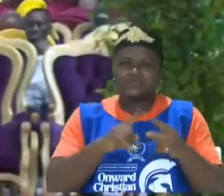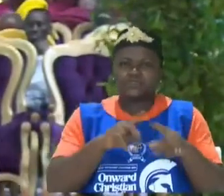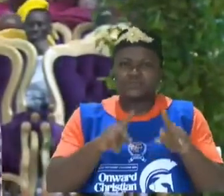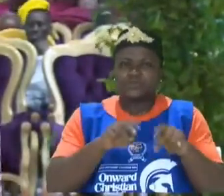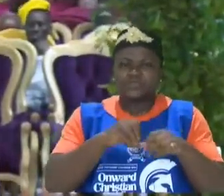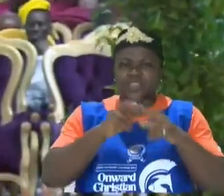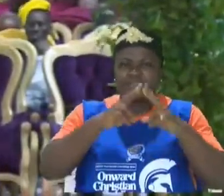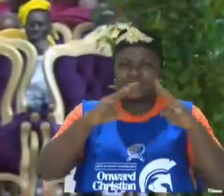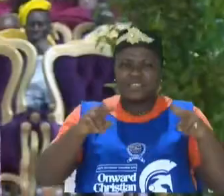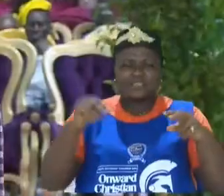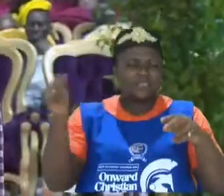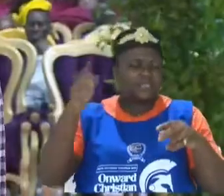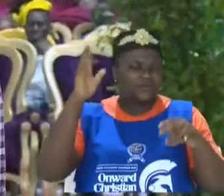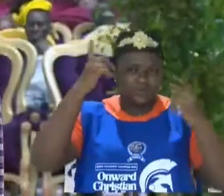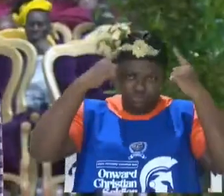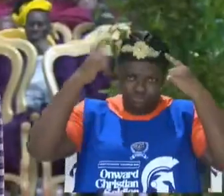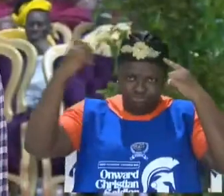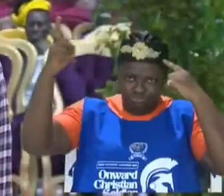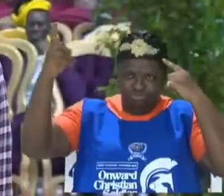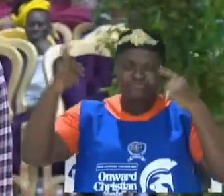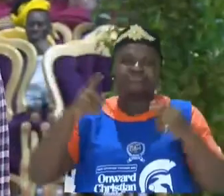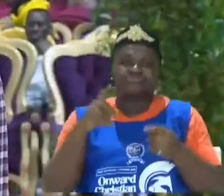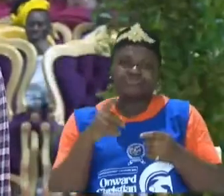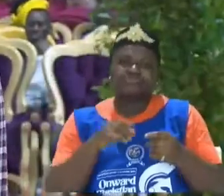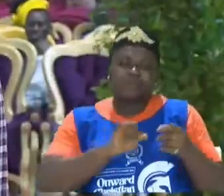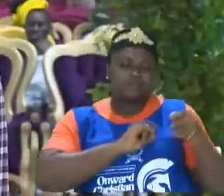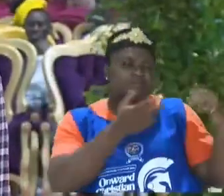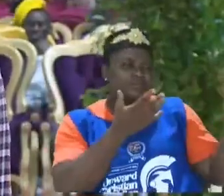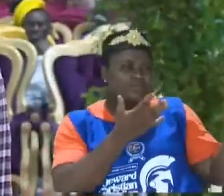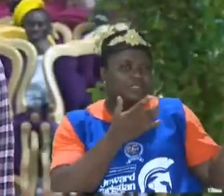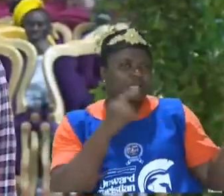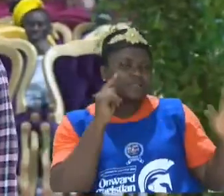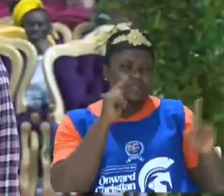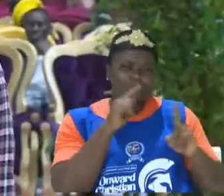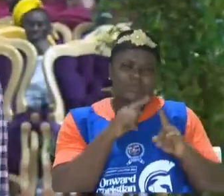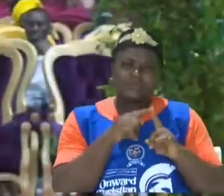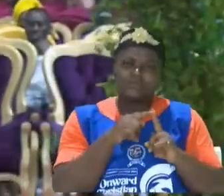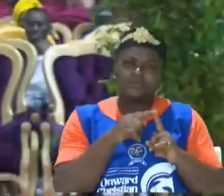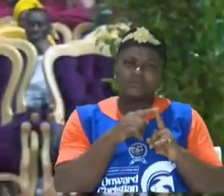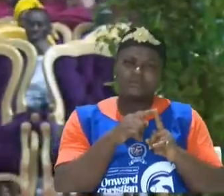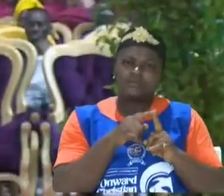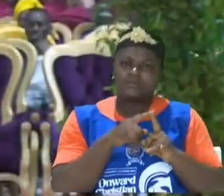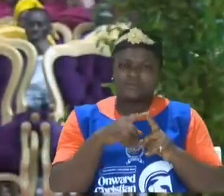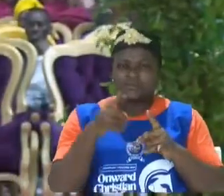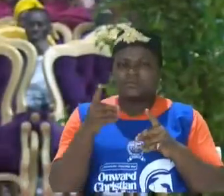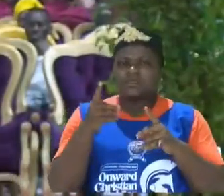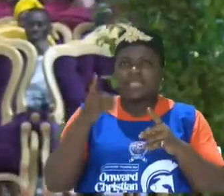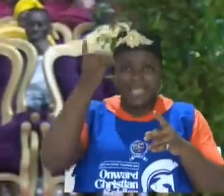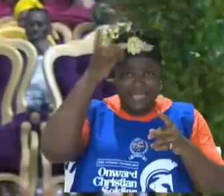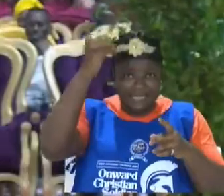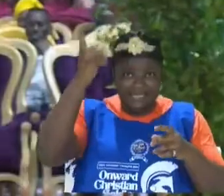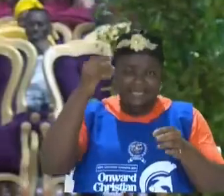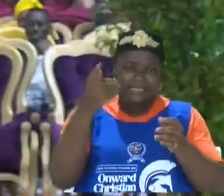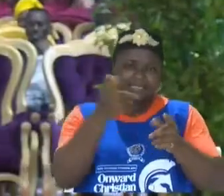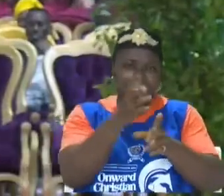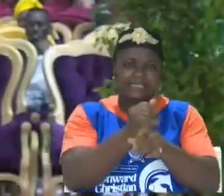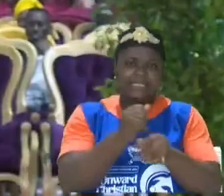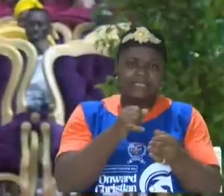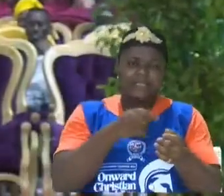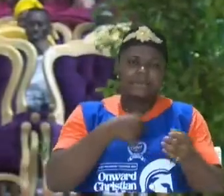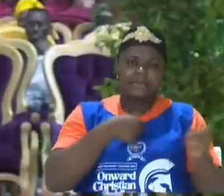it, they run mad. So I waited till somehow destiny took me to Nigeria. I came here, I met